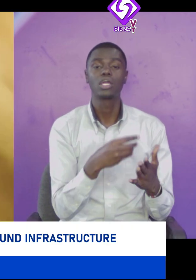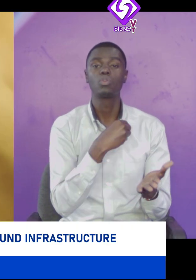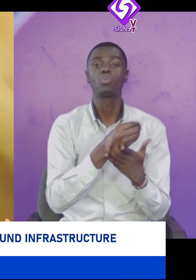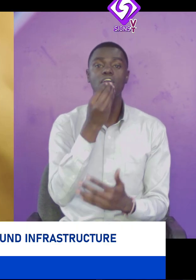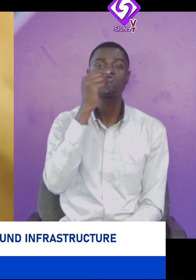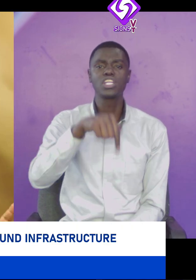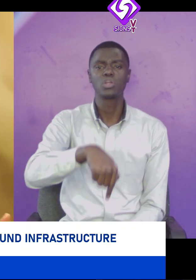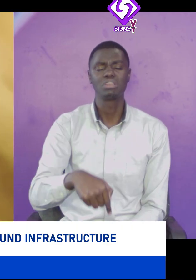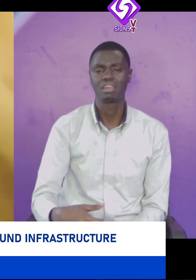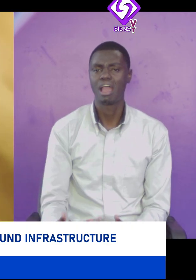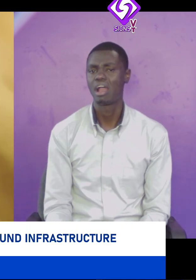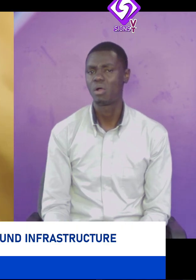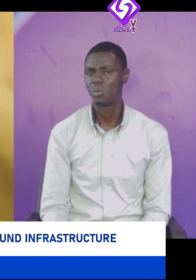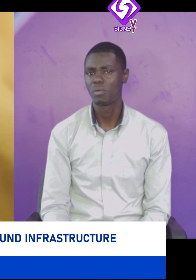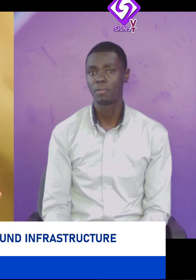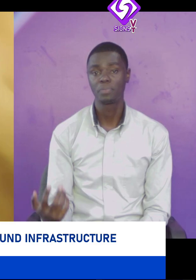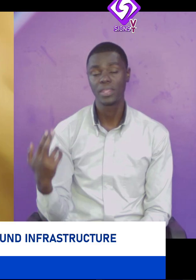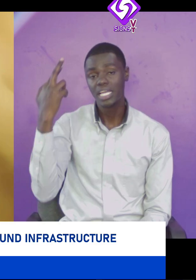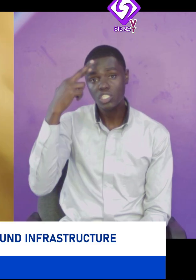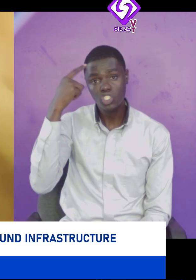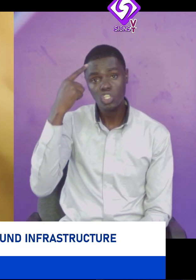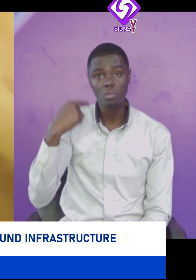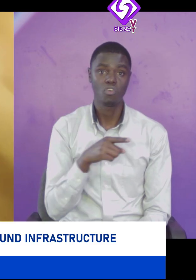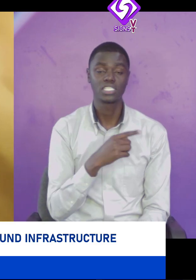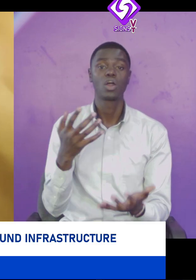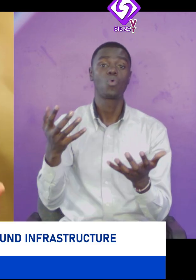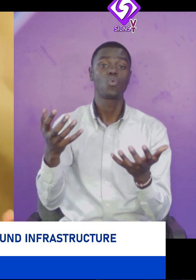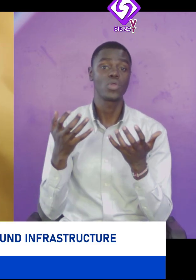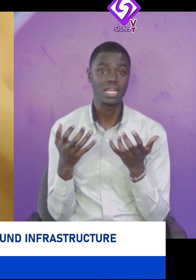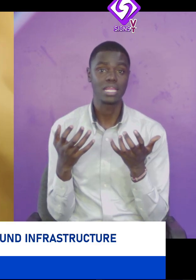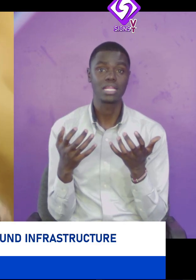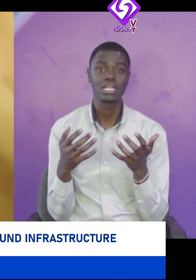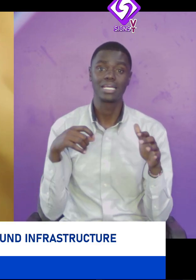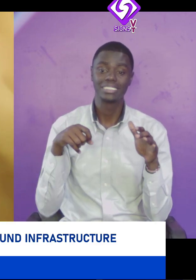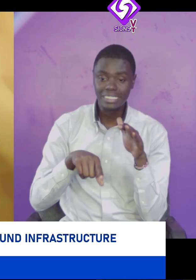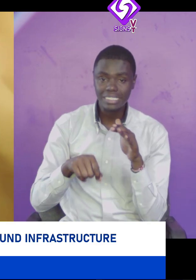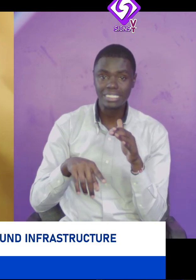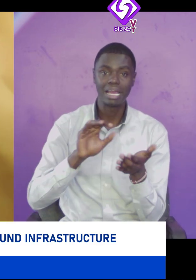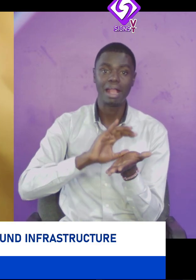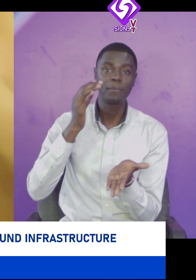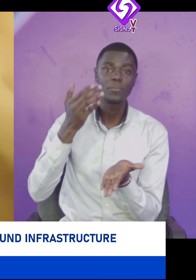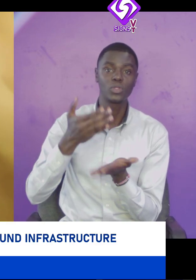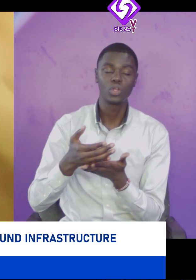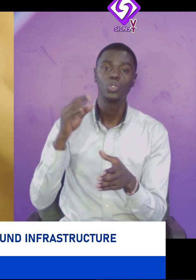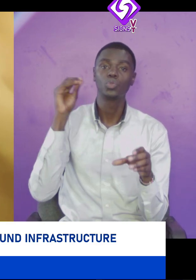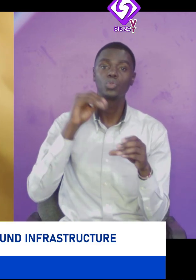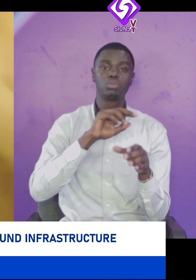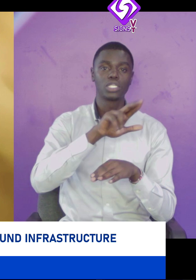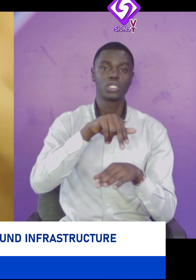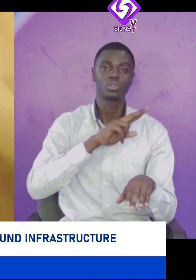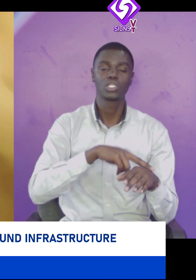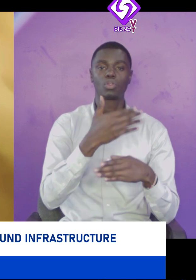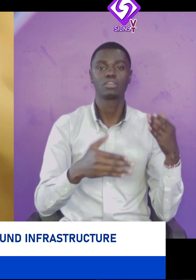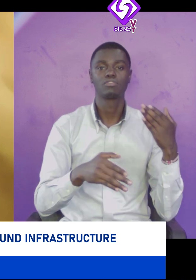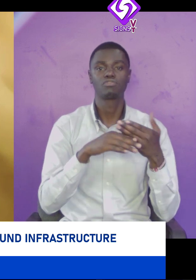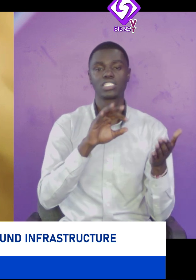hiyo. 15% was reasonable for us because we also need seed capital to put into the National Infrastructure Fund.